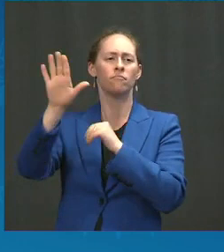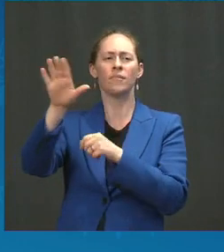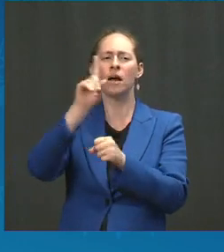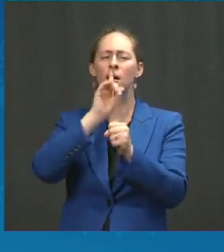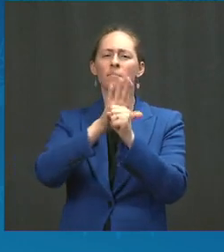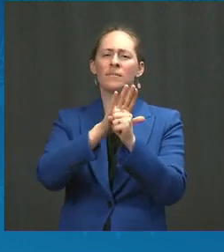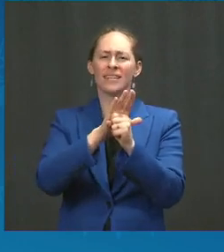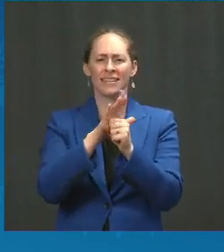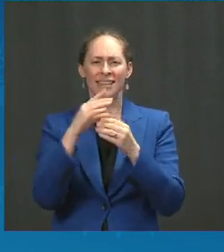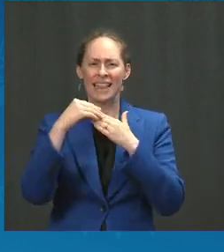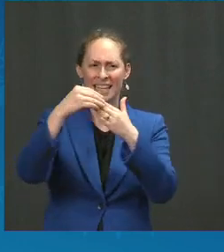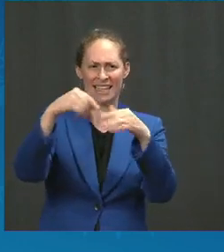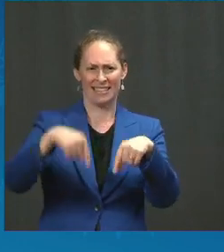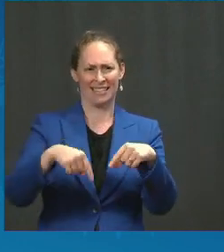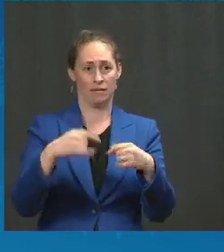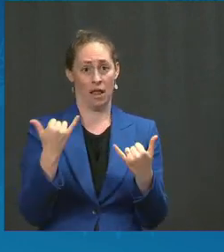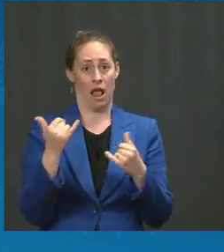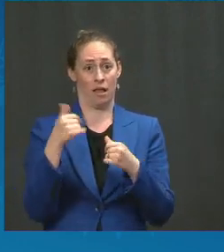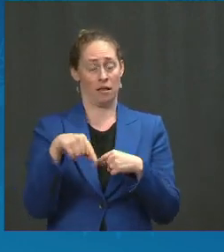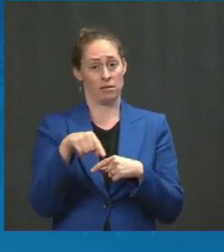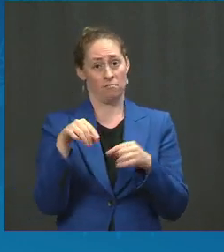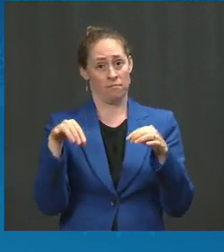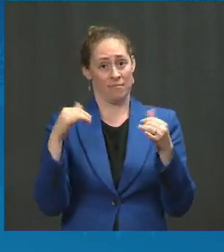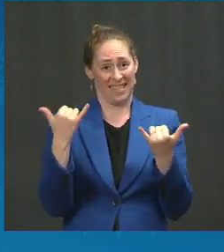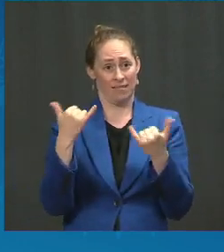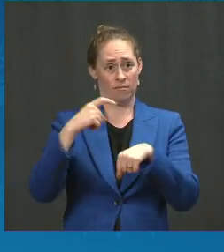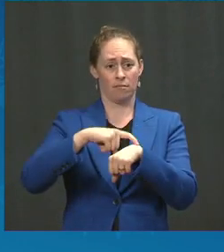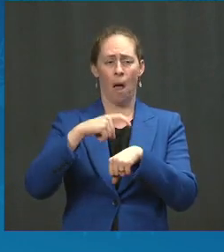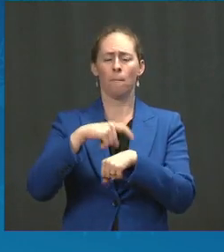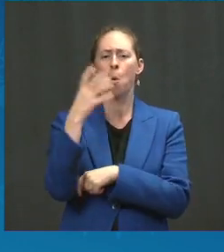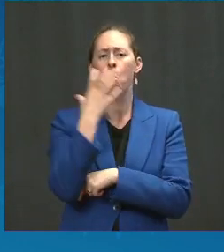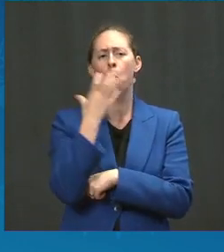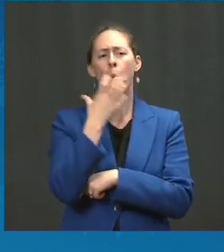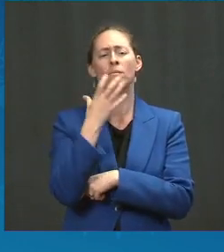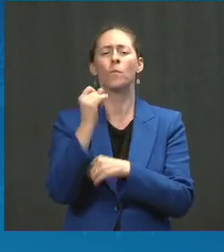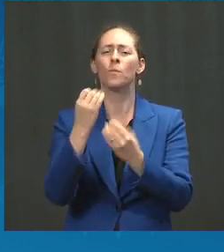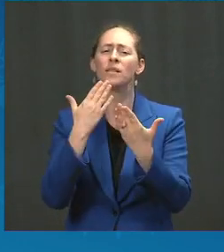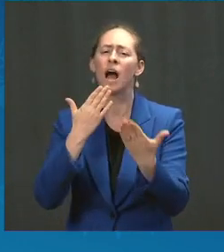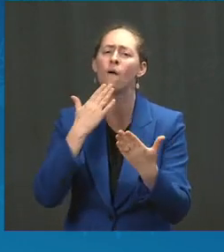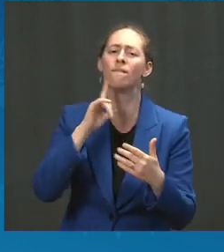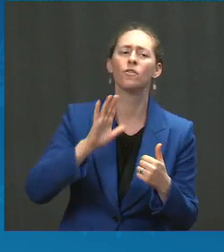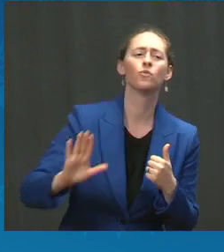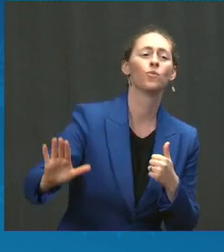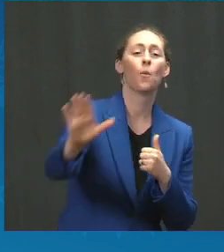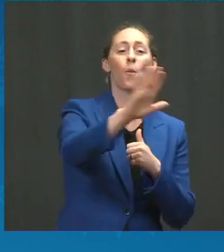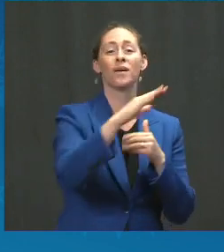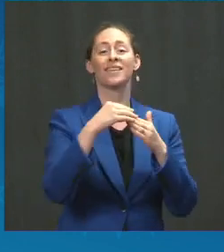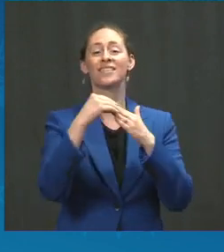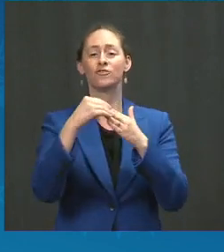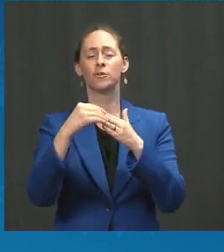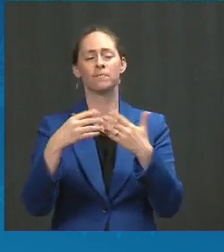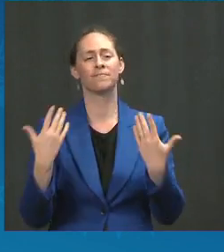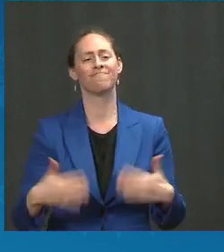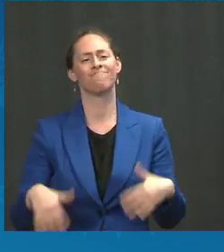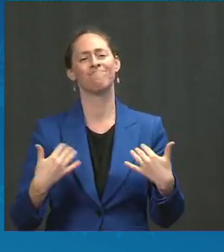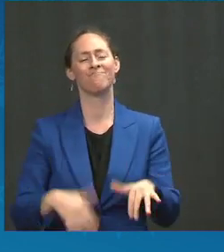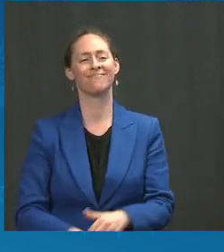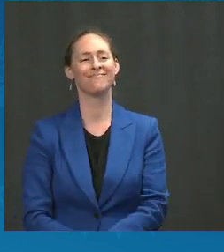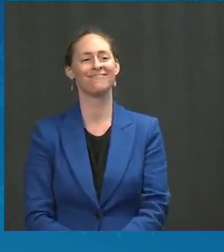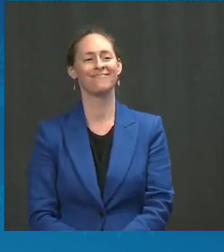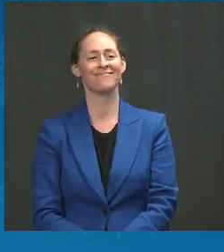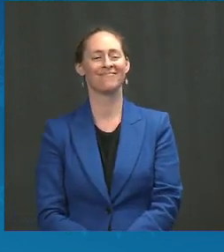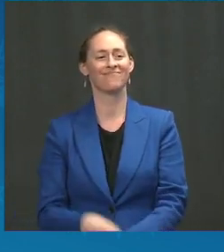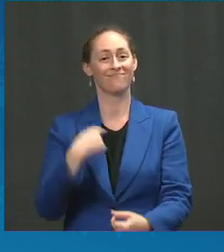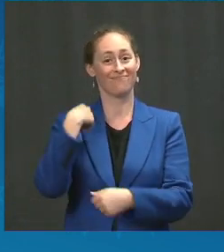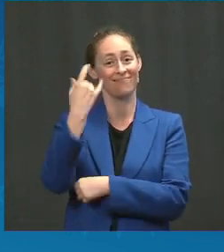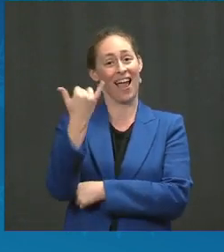time. So thank you all. Thank you all for your leadership and for being here. When I look at you and when I think about who